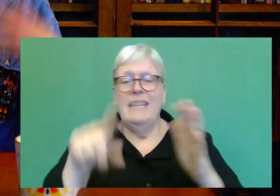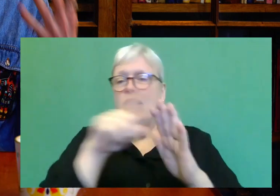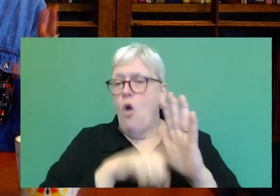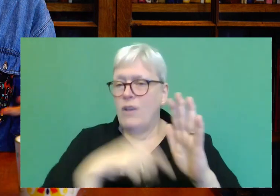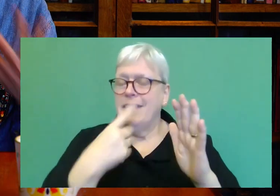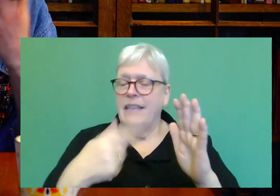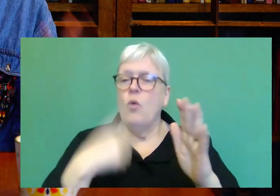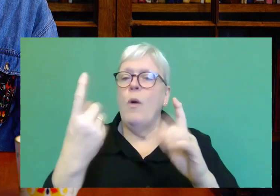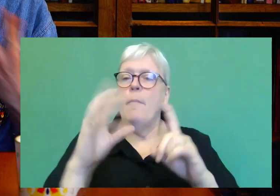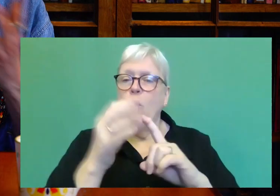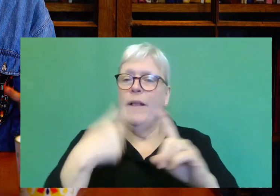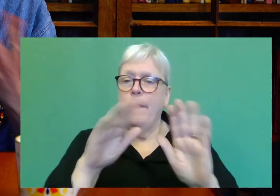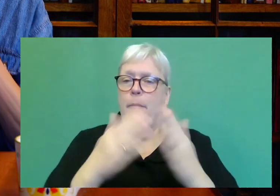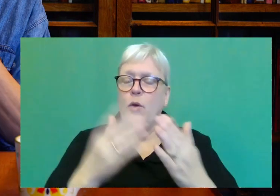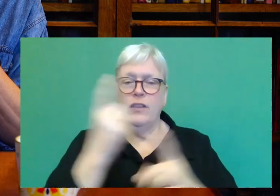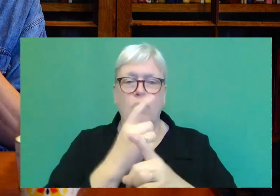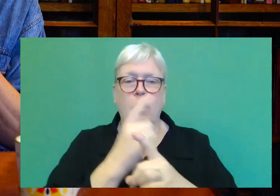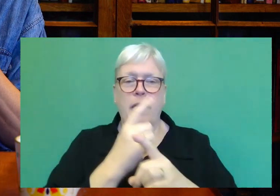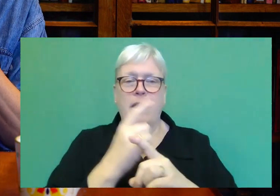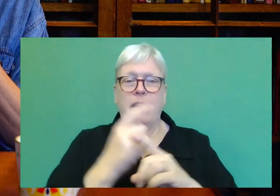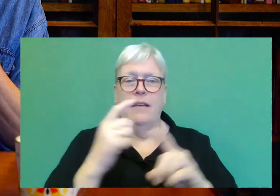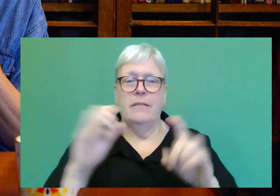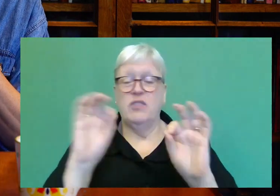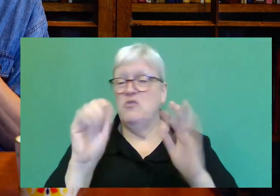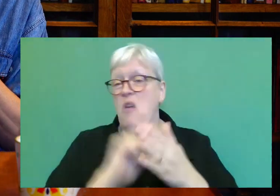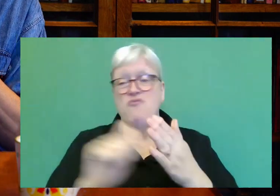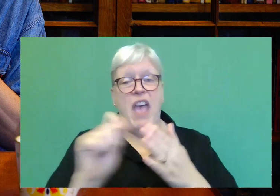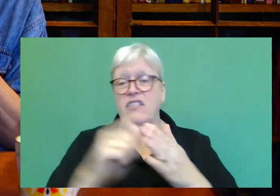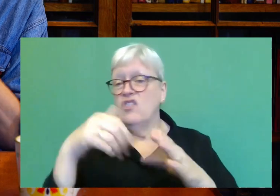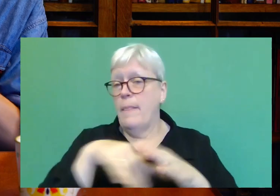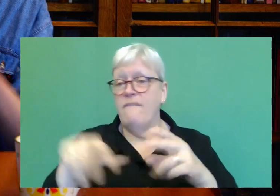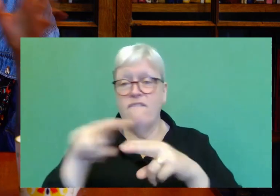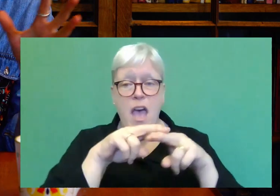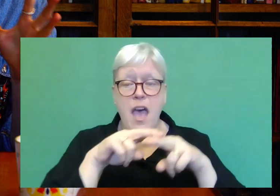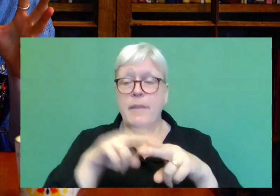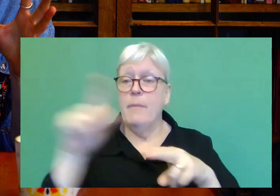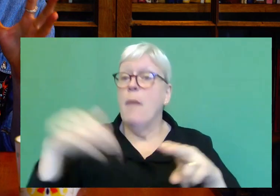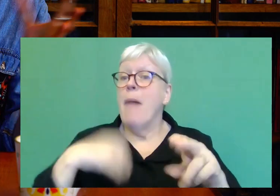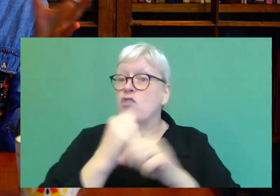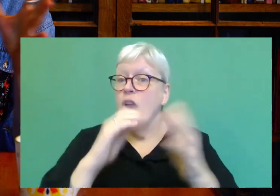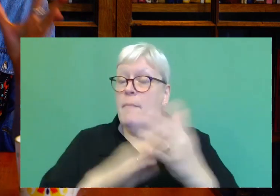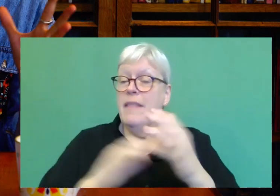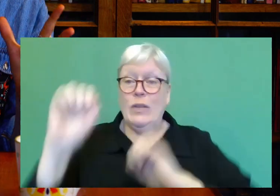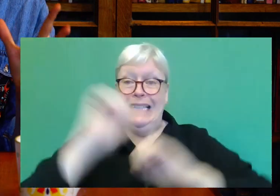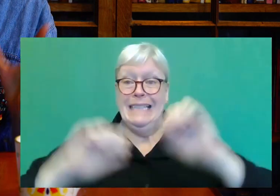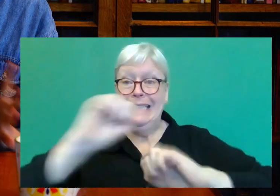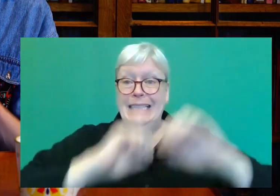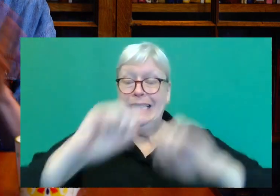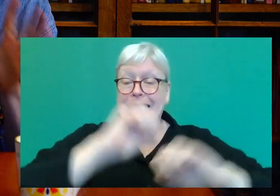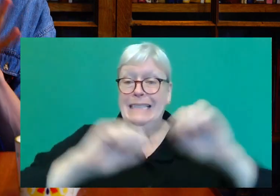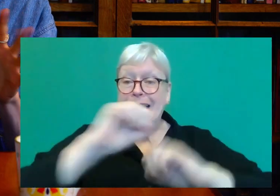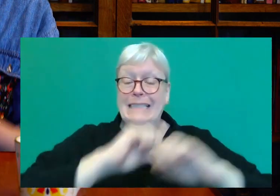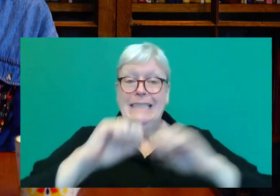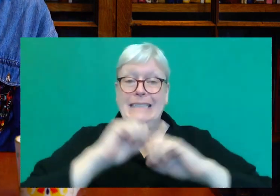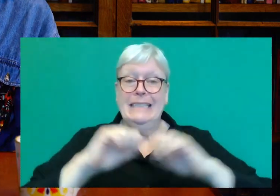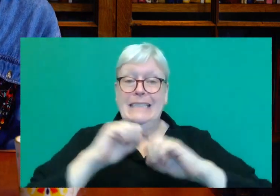I talk about how we didn't really have any writers or artists in our family, but my granny was a cleaner, and she used to clean the quite palatial flat of